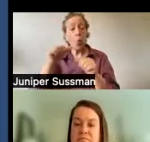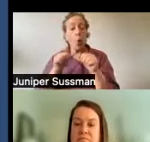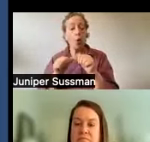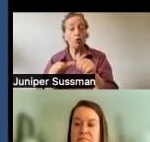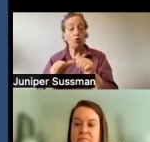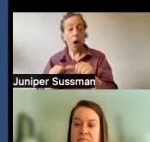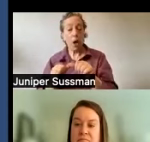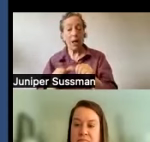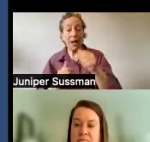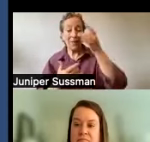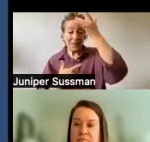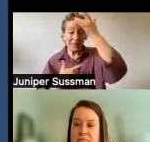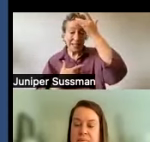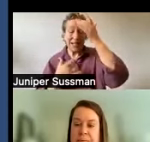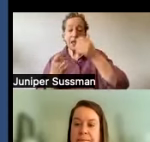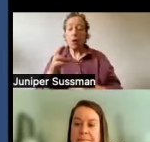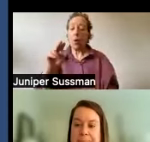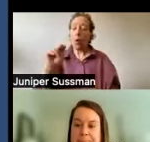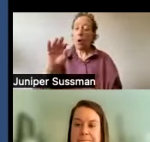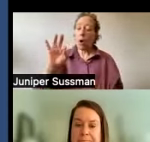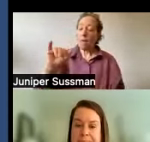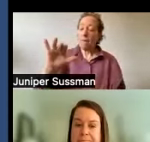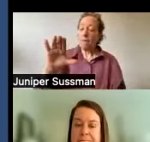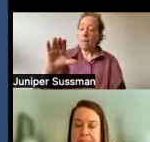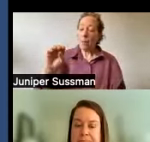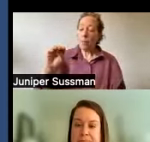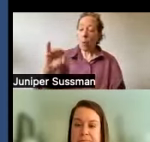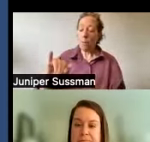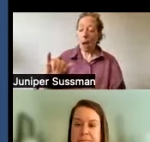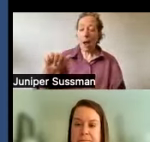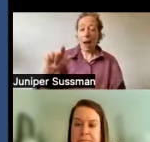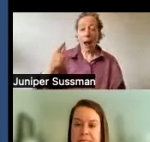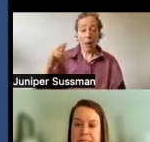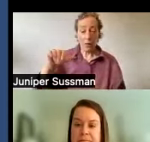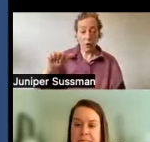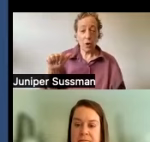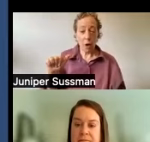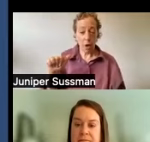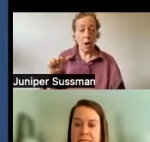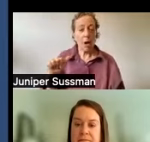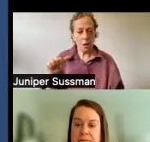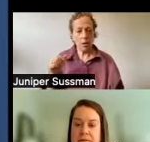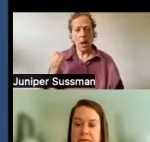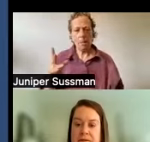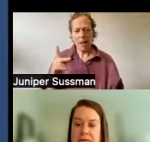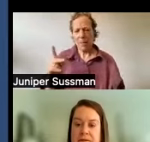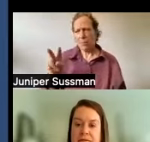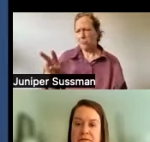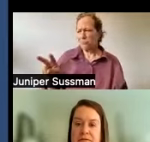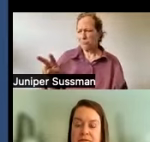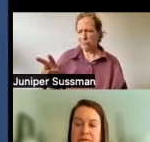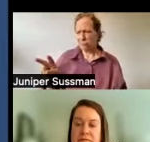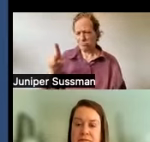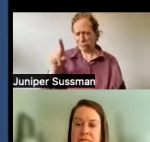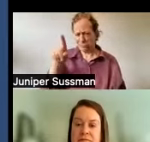or fibromyalgia and other conditions that were faced with skepticism have had to fight to